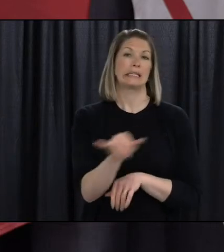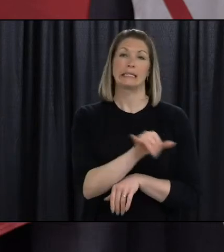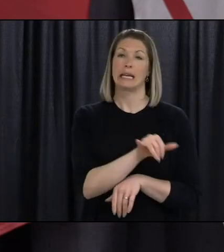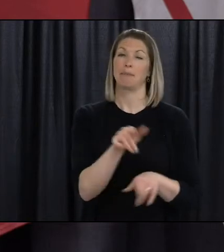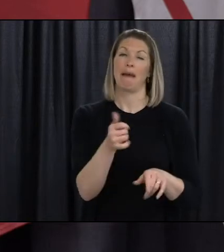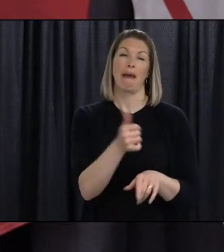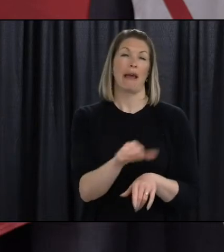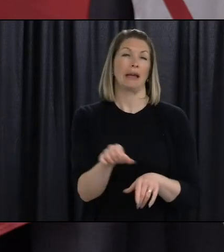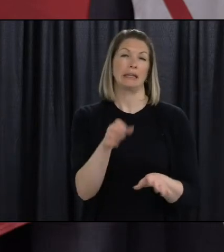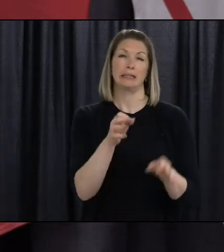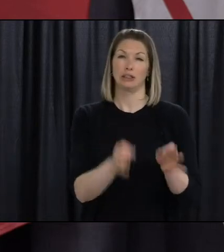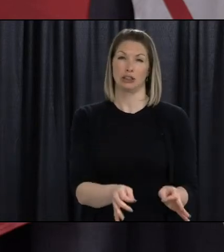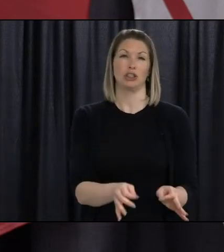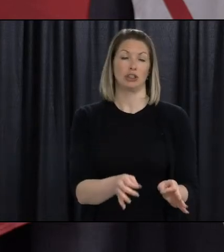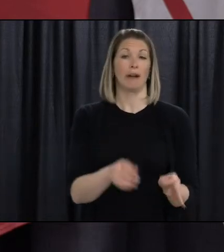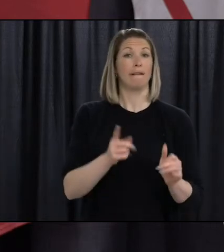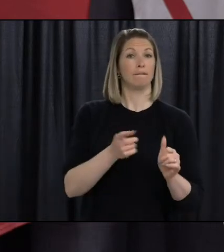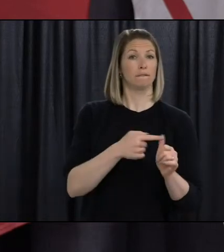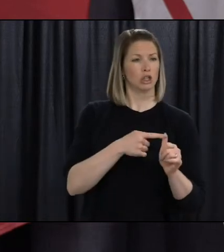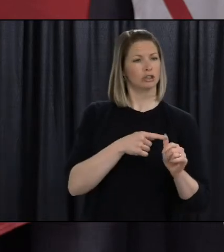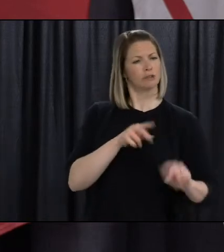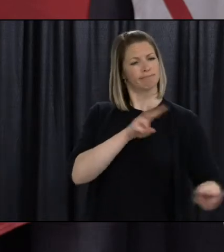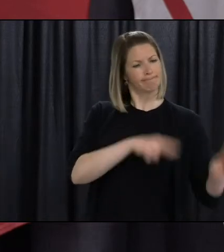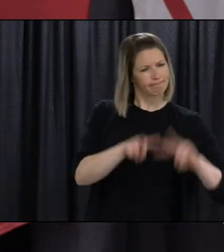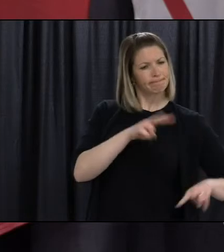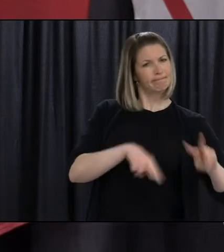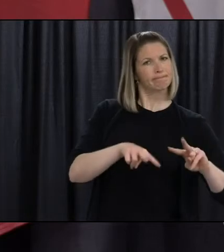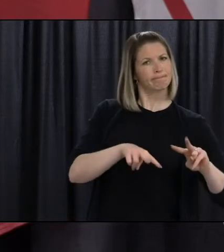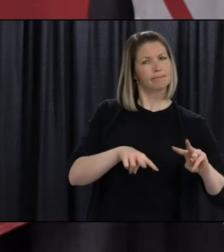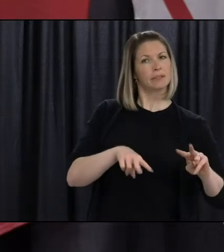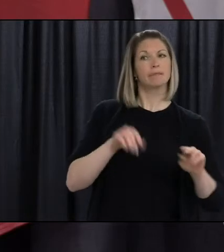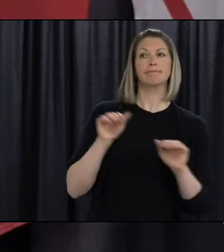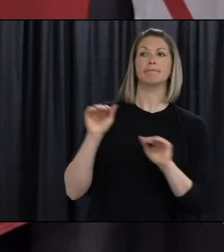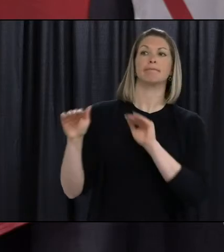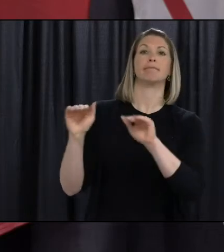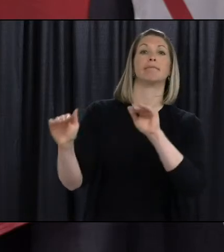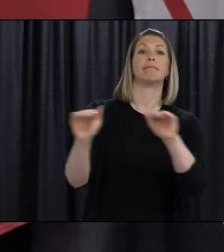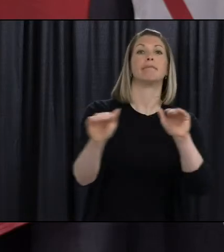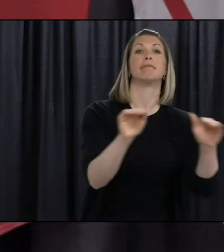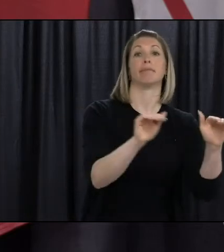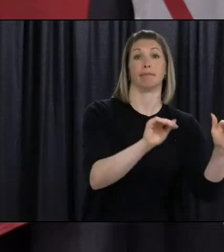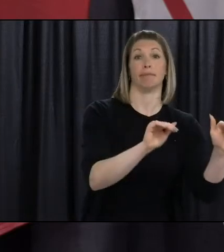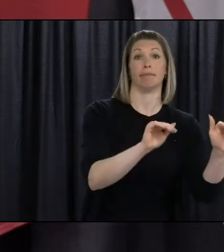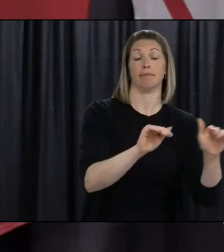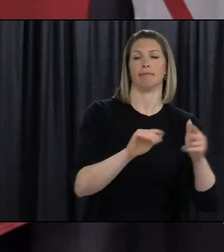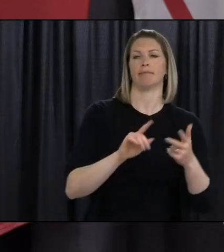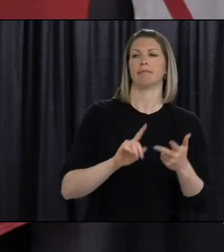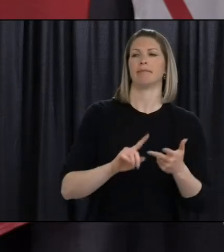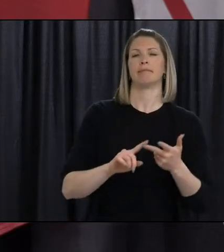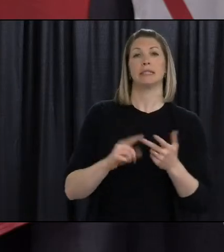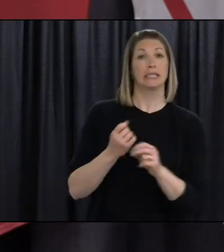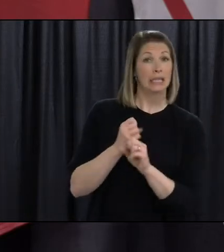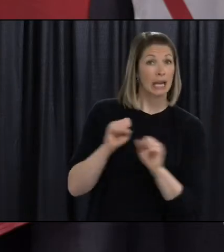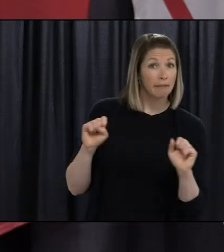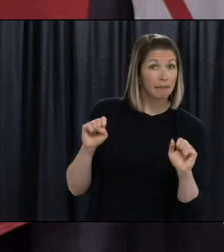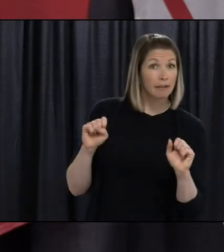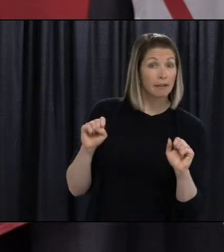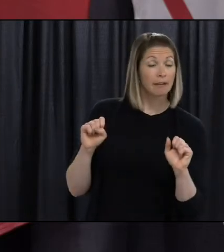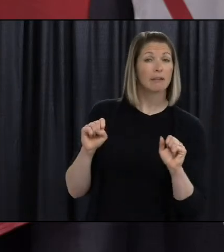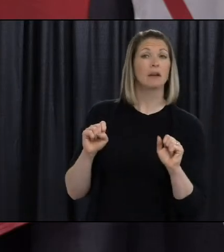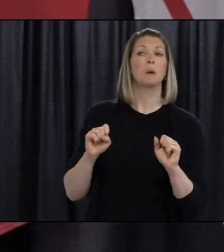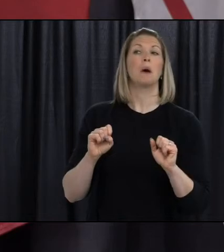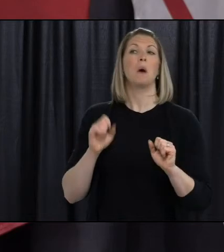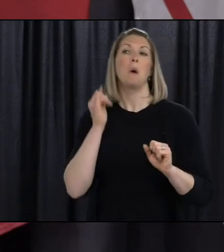through a risk assessment analysis. Of course, we want to make sure that we can do things safely. And when we get into a position later on this